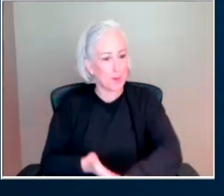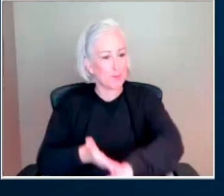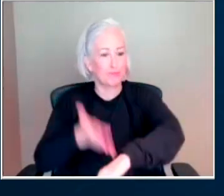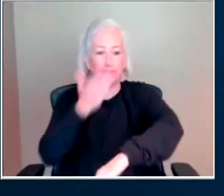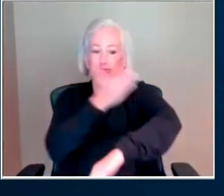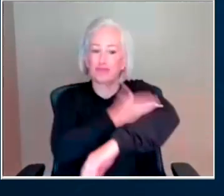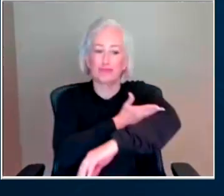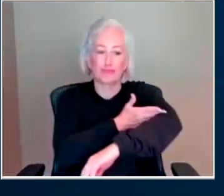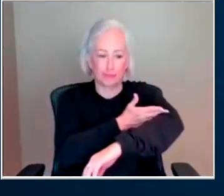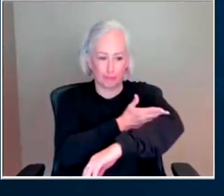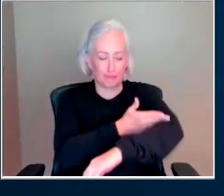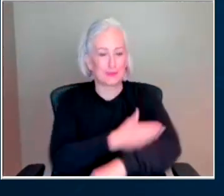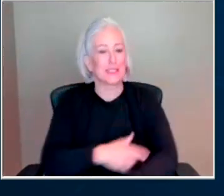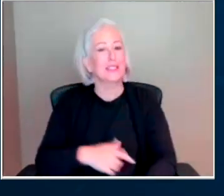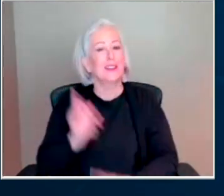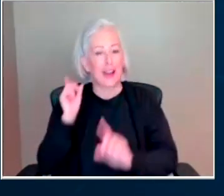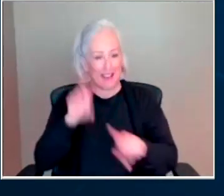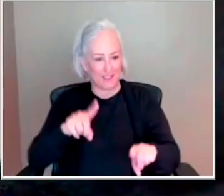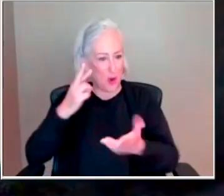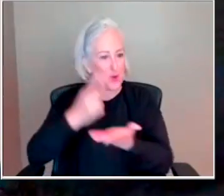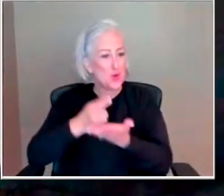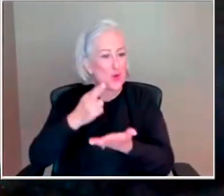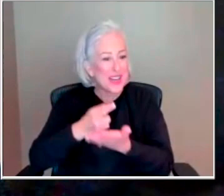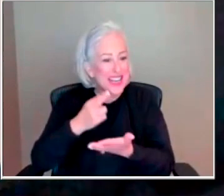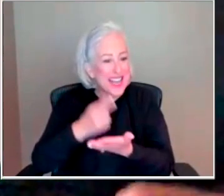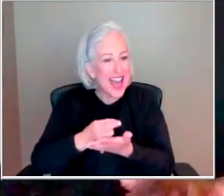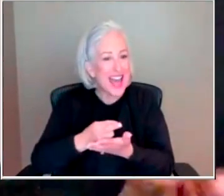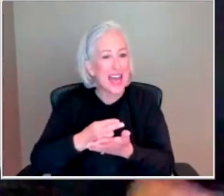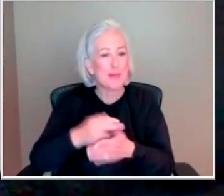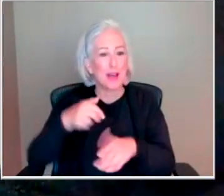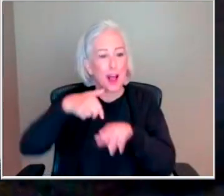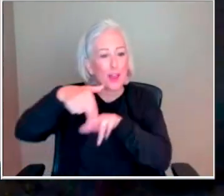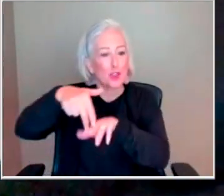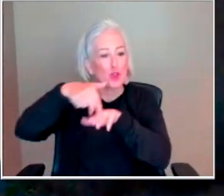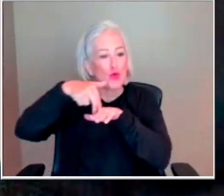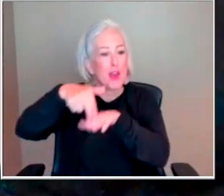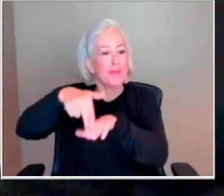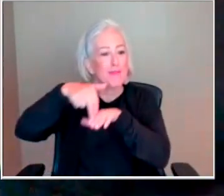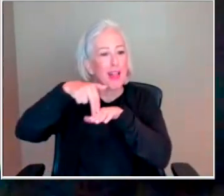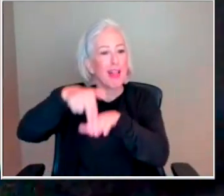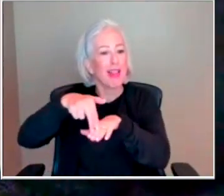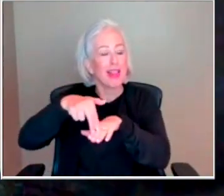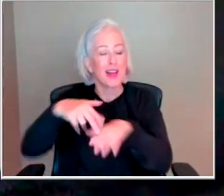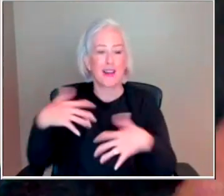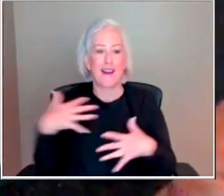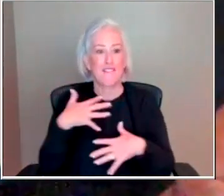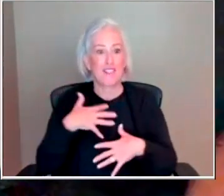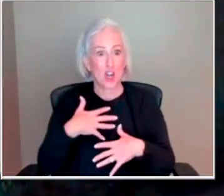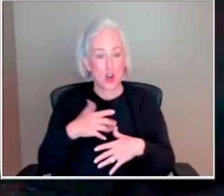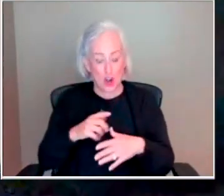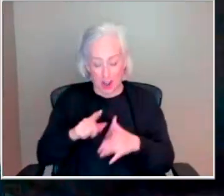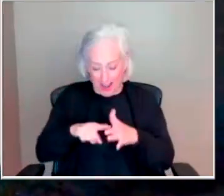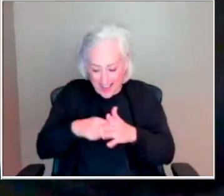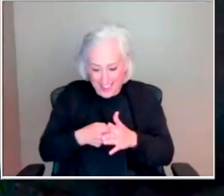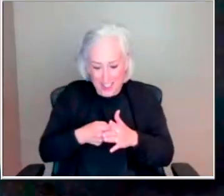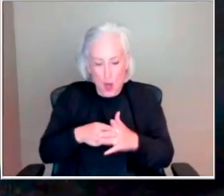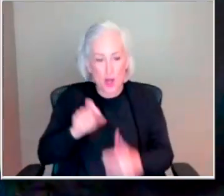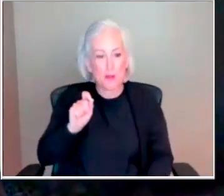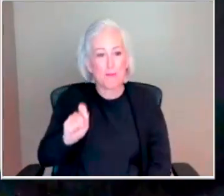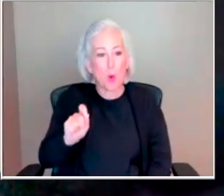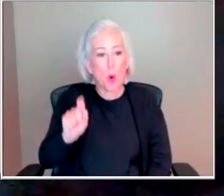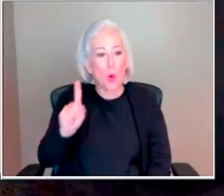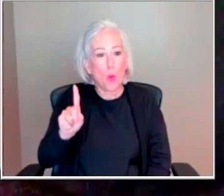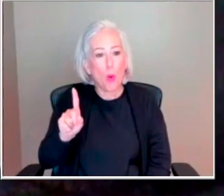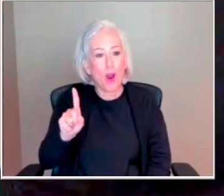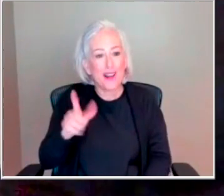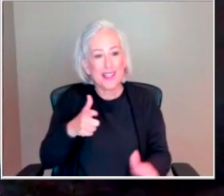That's cardiac rehab. The treadmill was my biggest fear. I started at 0.1 speed